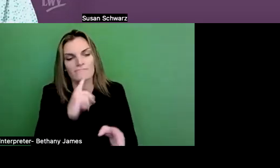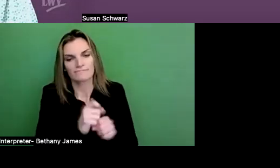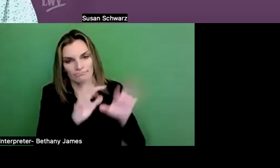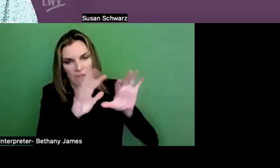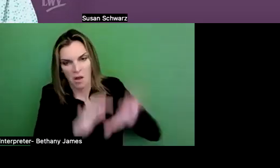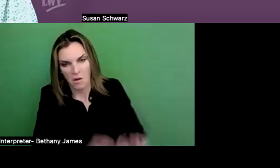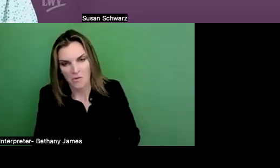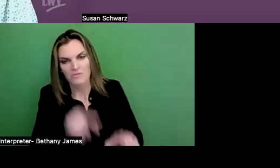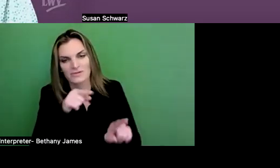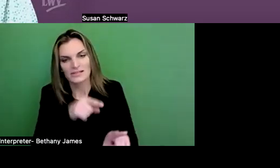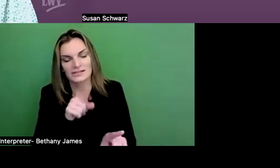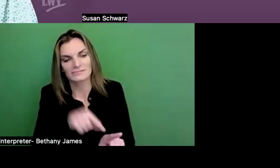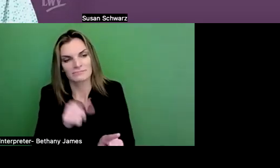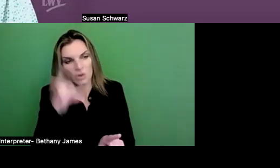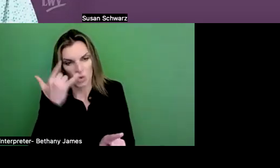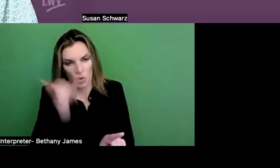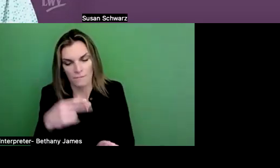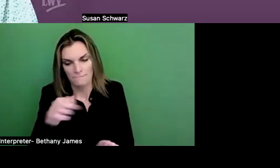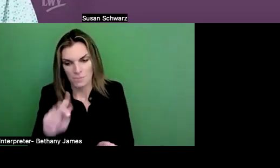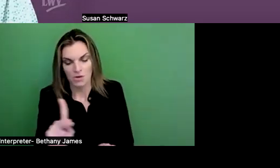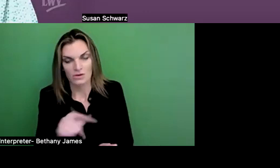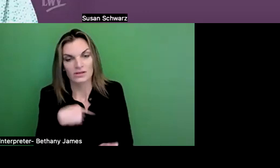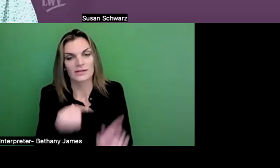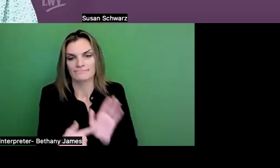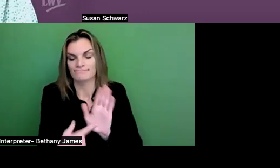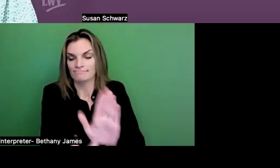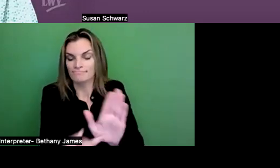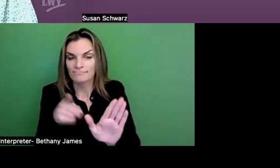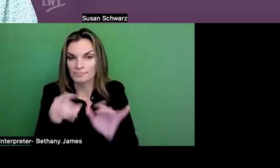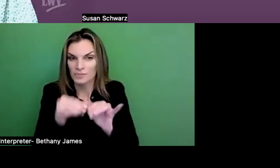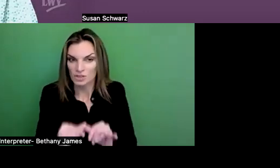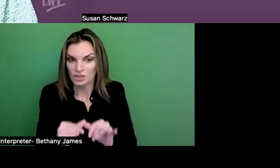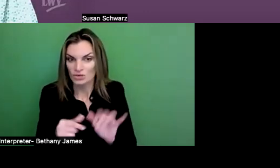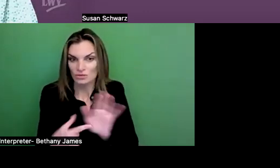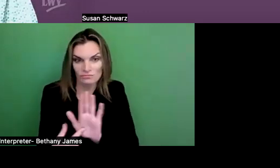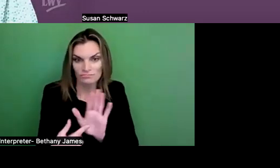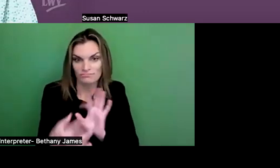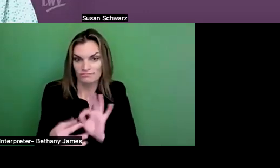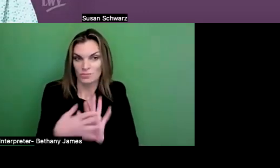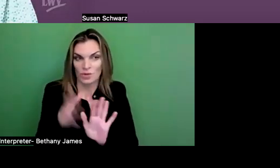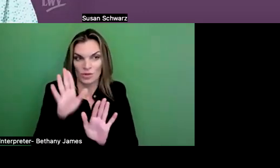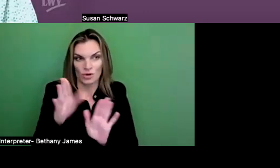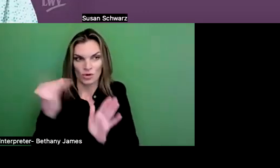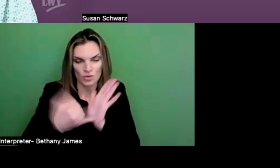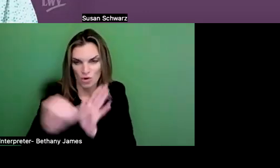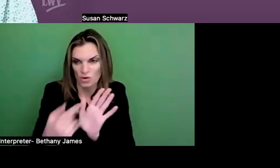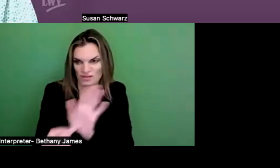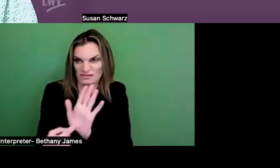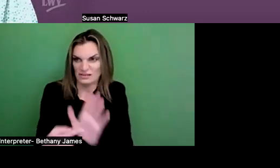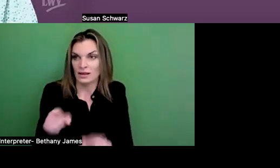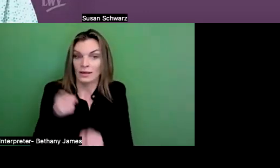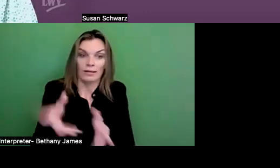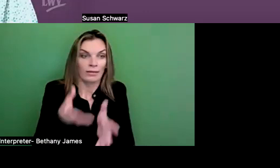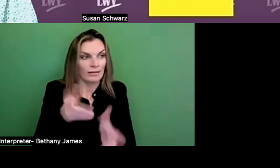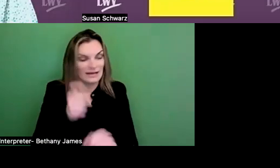were the basis of their drawings and studies. These things just have sat around too long and